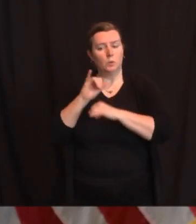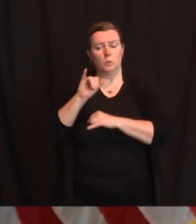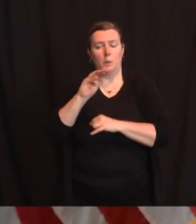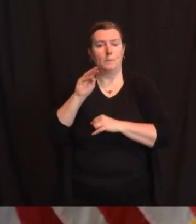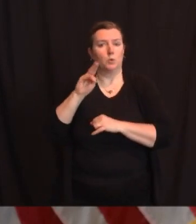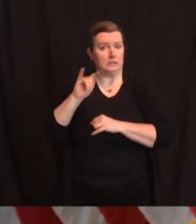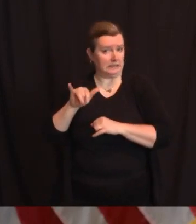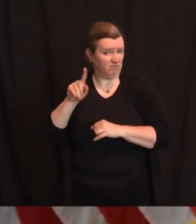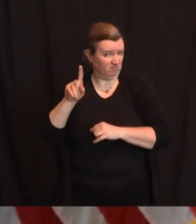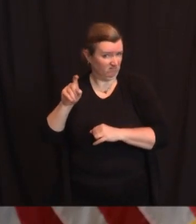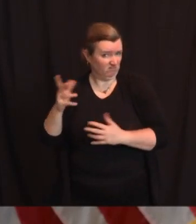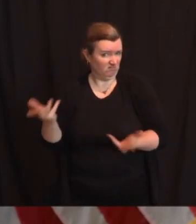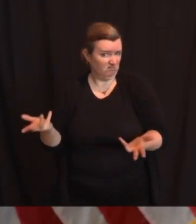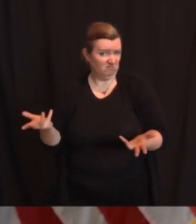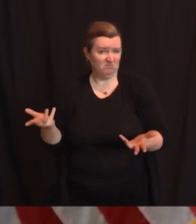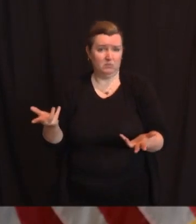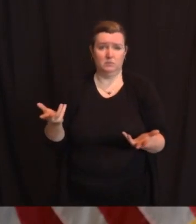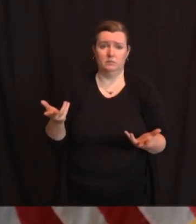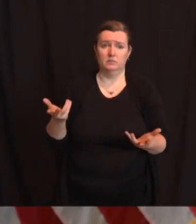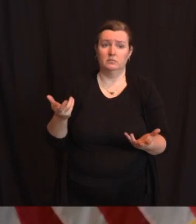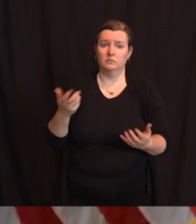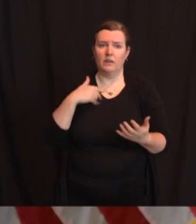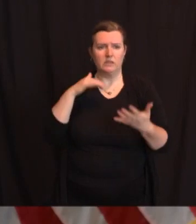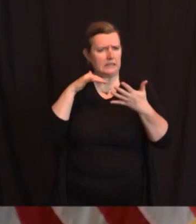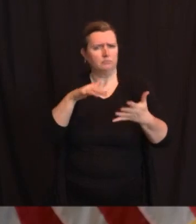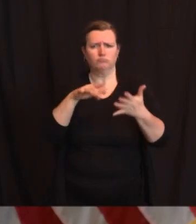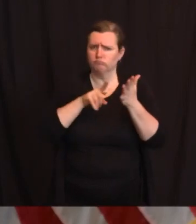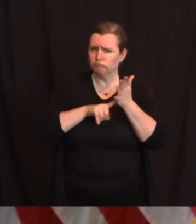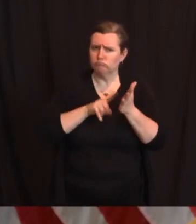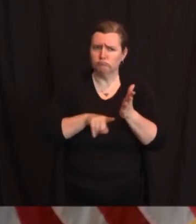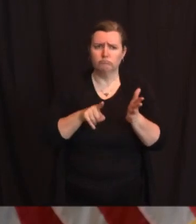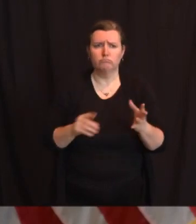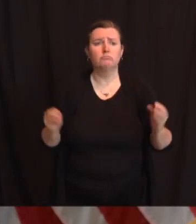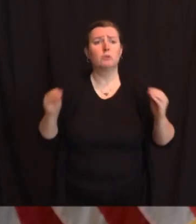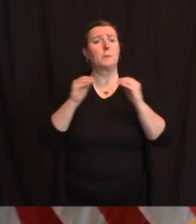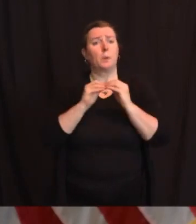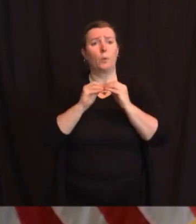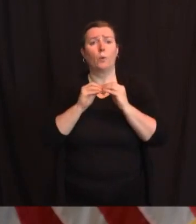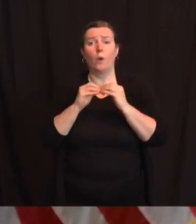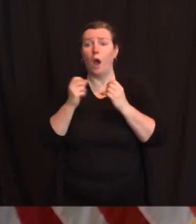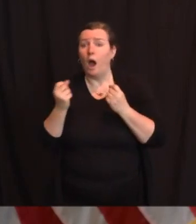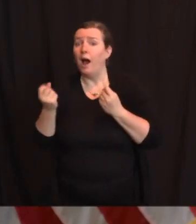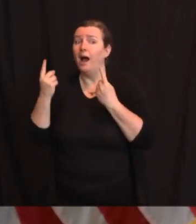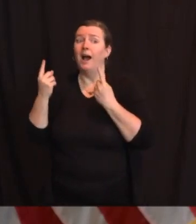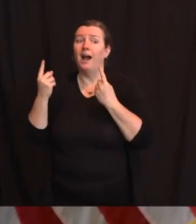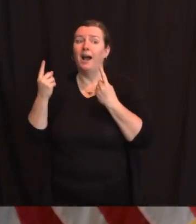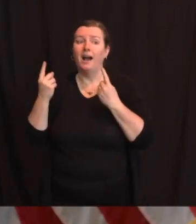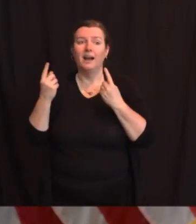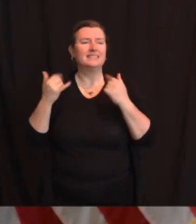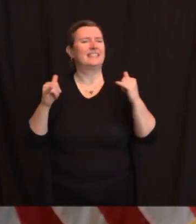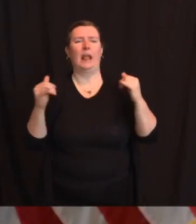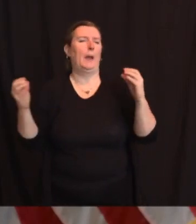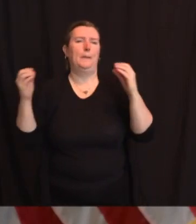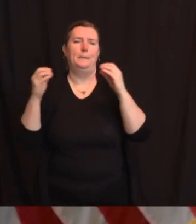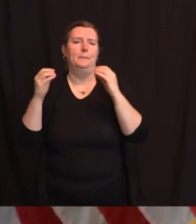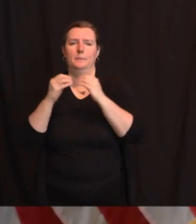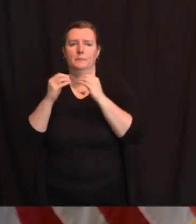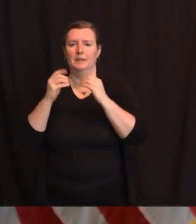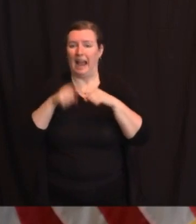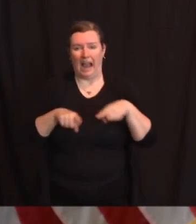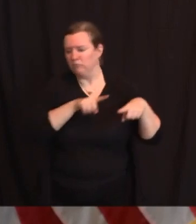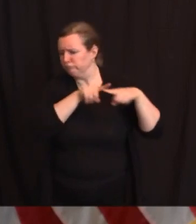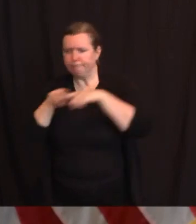you look at a study, you get closer to getting your arms wrapped around that, you realize that they're not reliable yet. And so